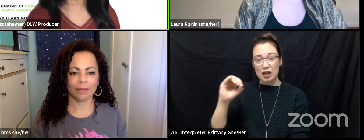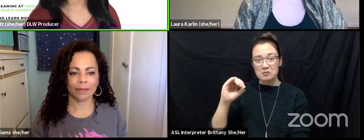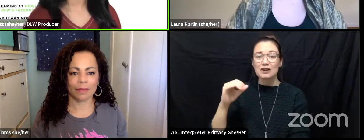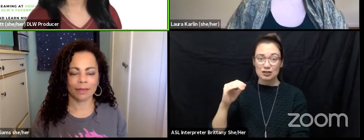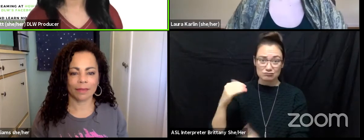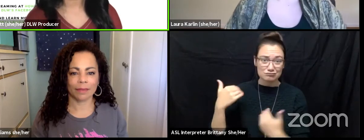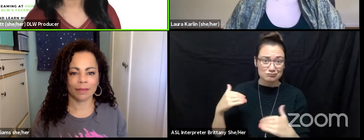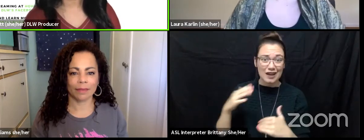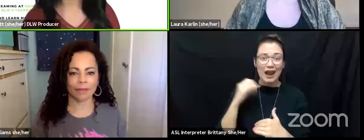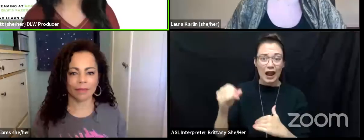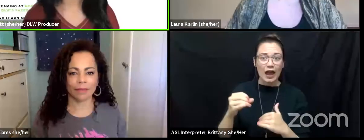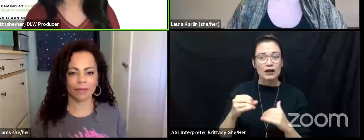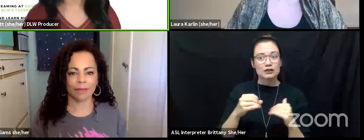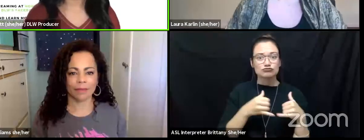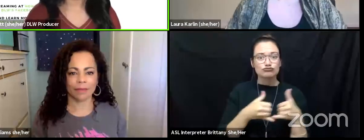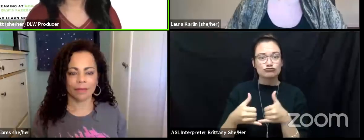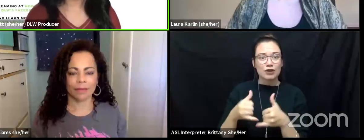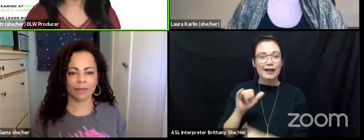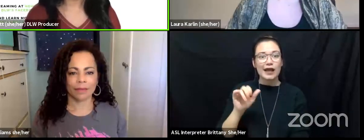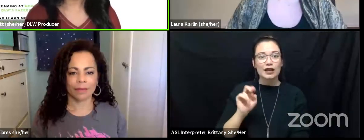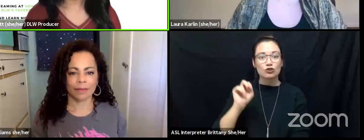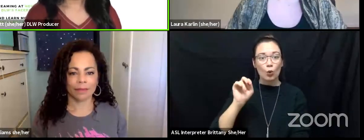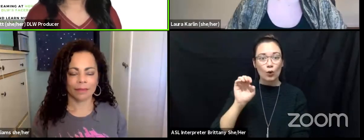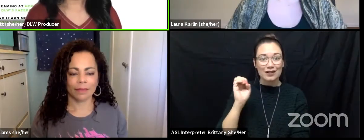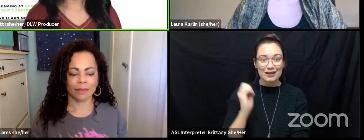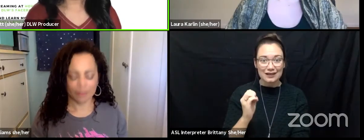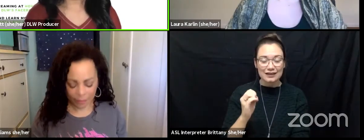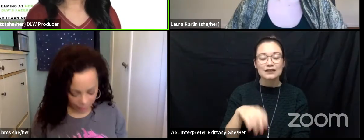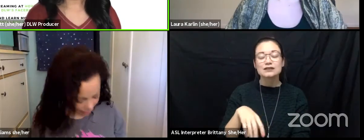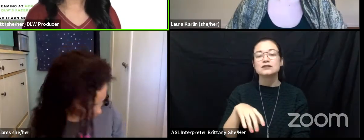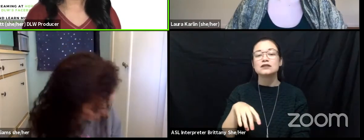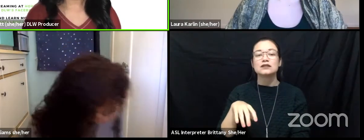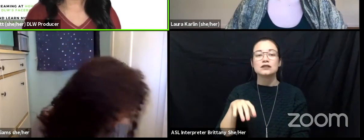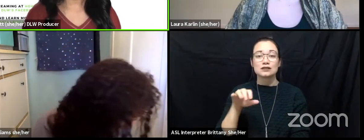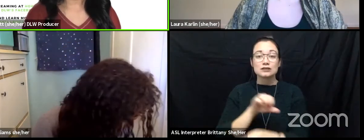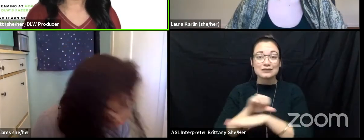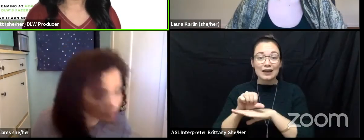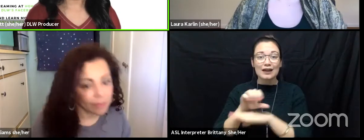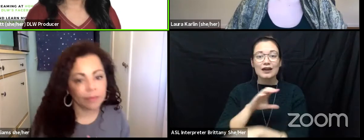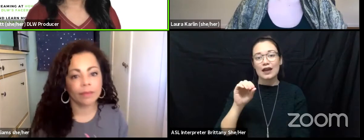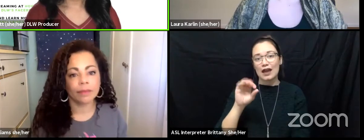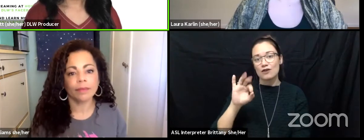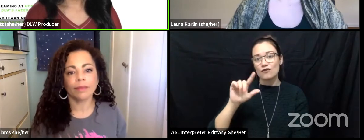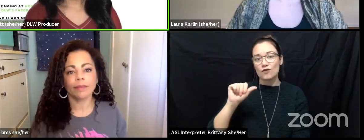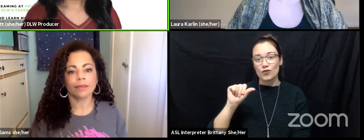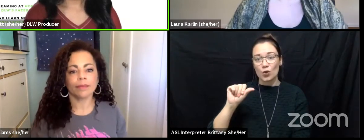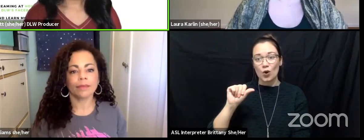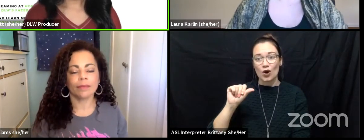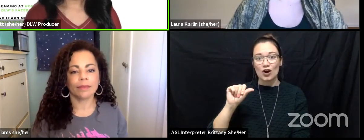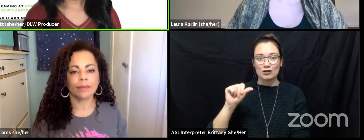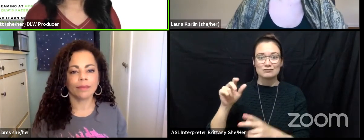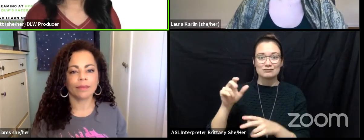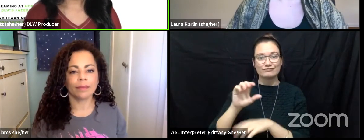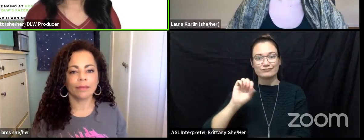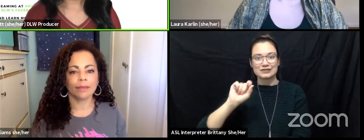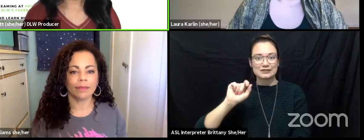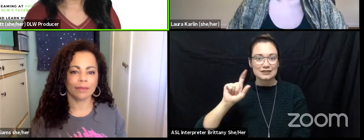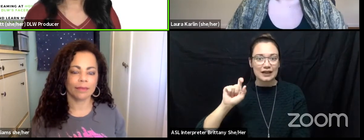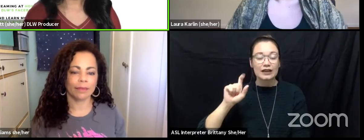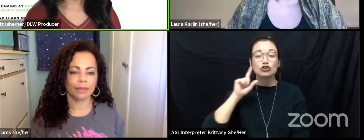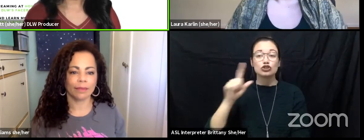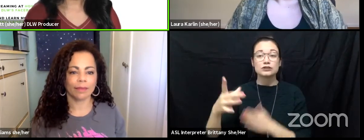been presented at venues such as the Dorothy Chandler Pavilion, the Broad Stage, and the Ford Amphitheater. Laura is a founder and leading